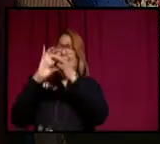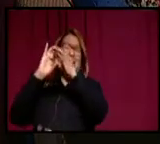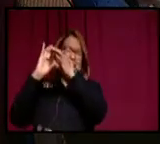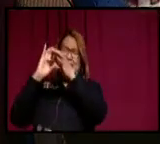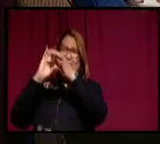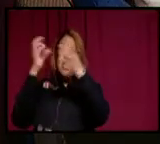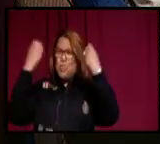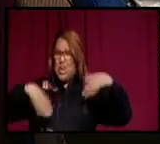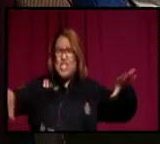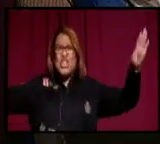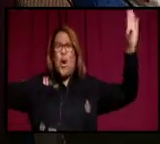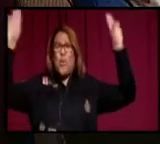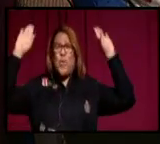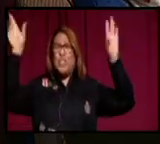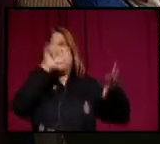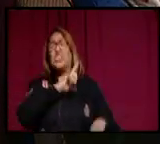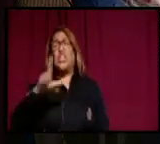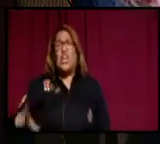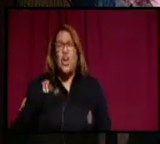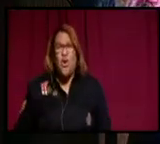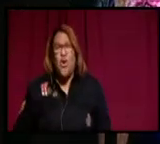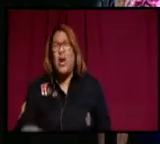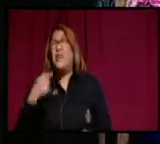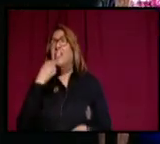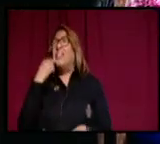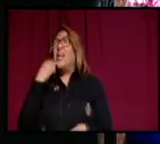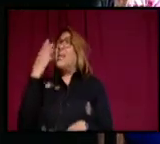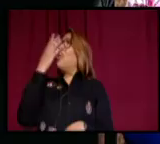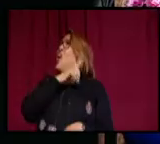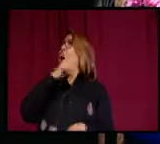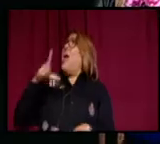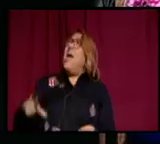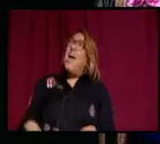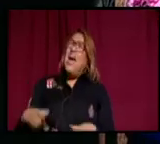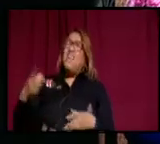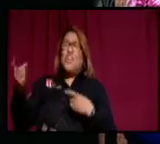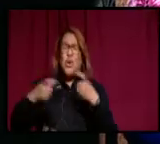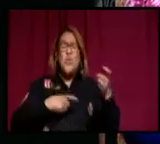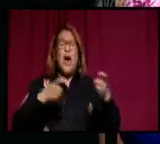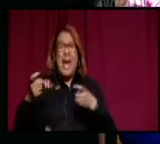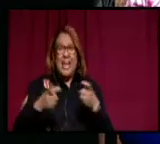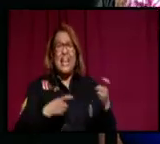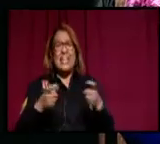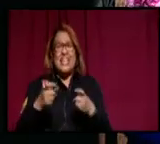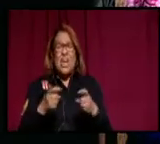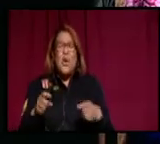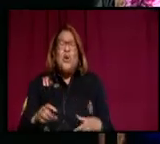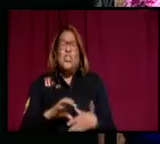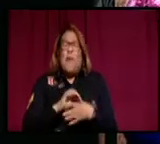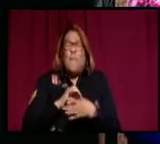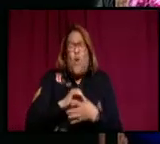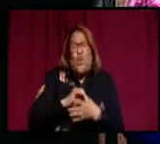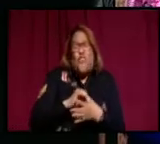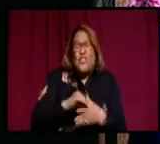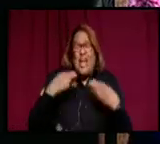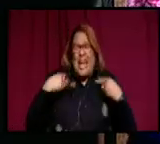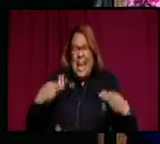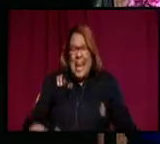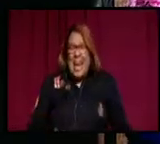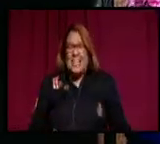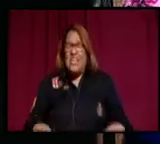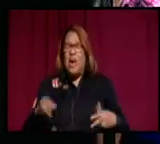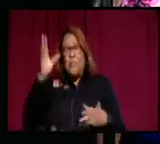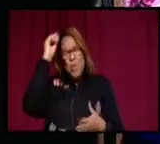we surrender to the Lord and we're saying, Lord, have your way in us. We're just mortal flesh, but we're your sons and we're